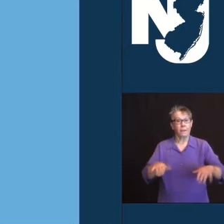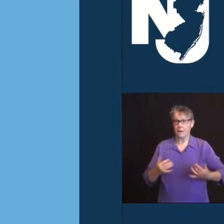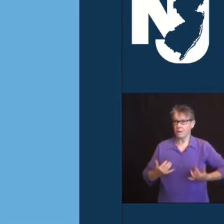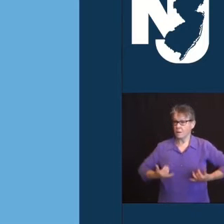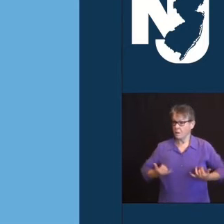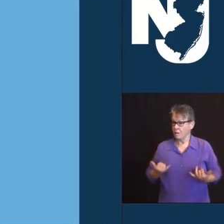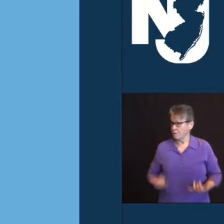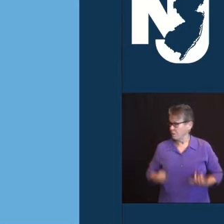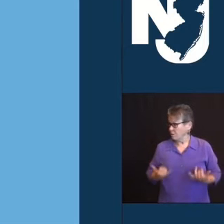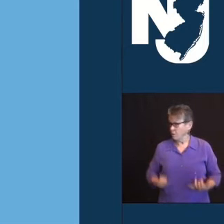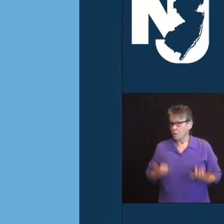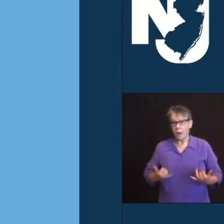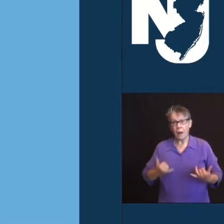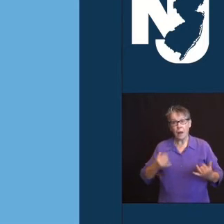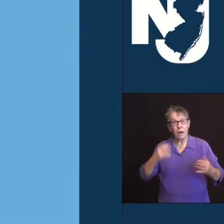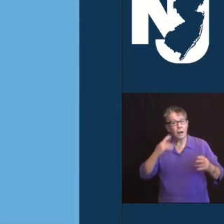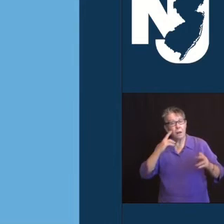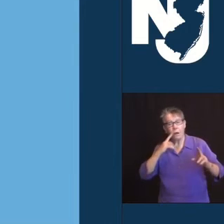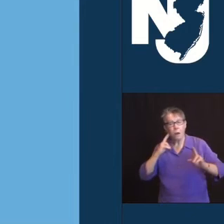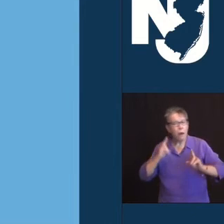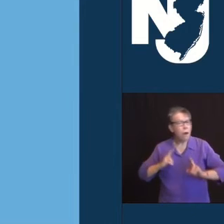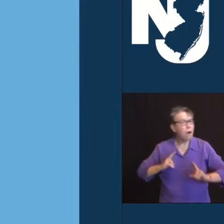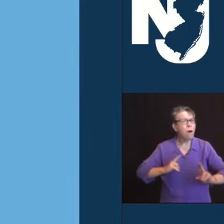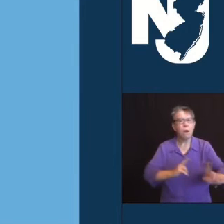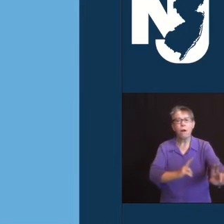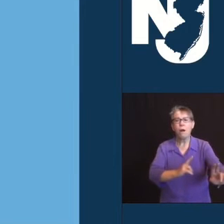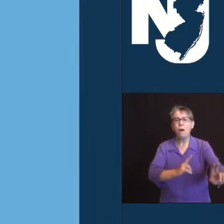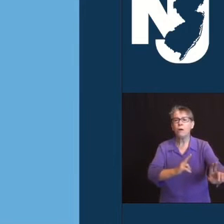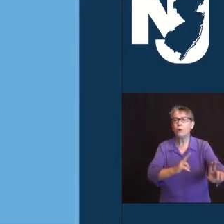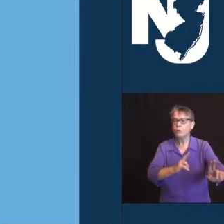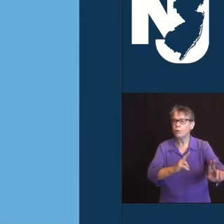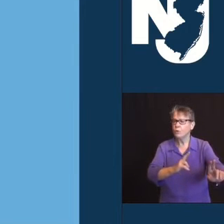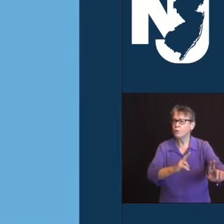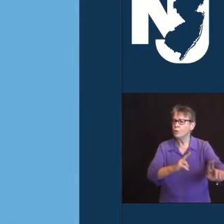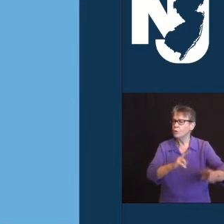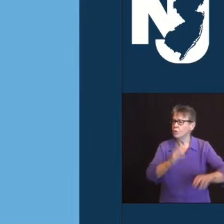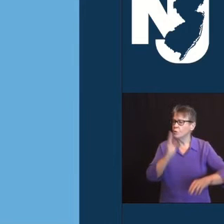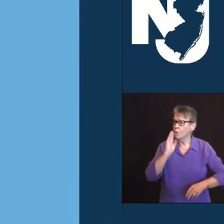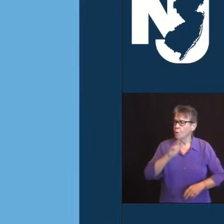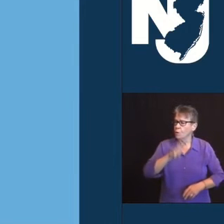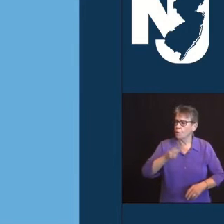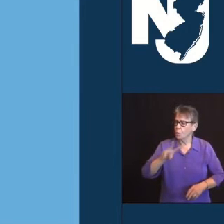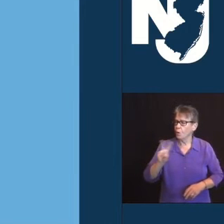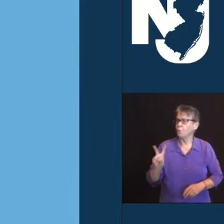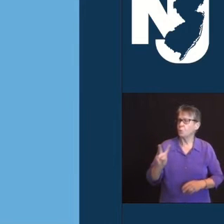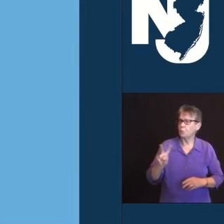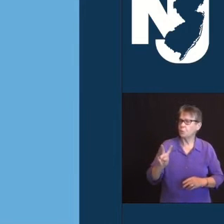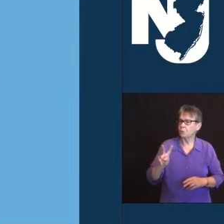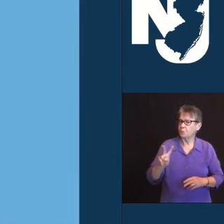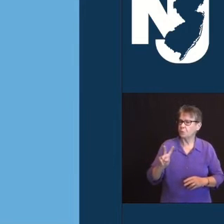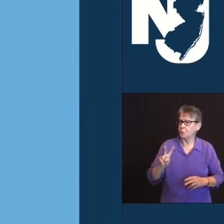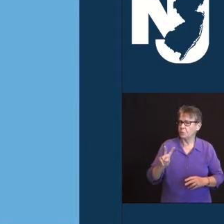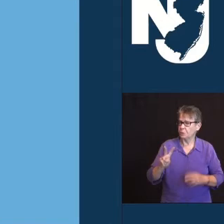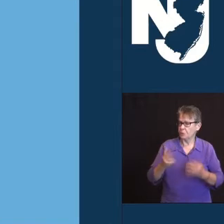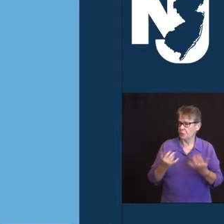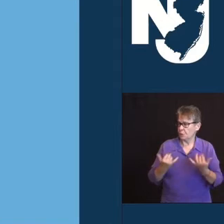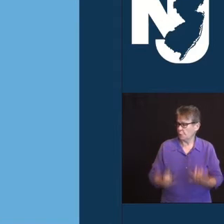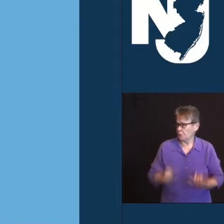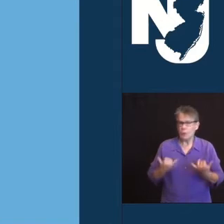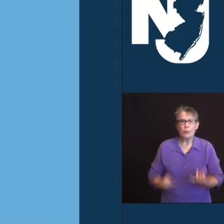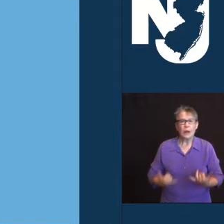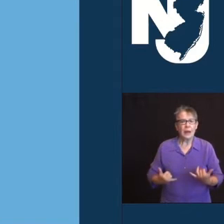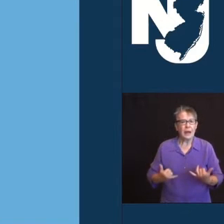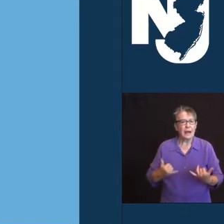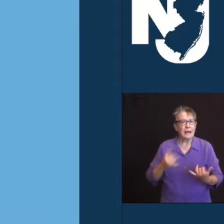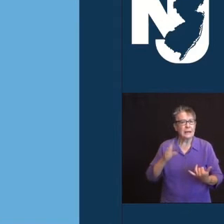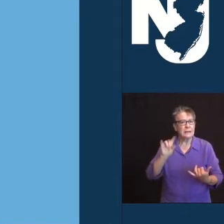memories we will not allow to be lost to time. For the next 4 years, the greatest generation would answer